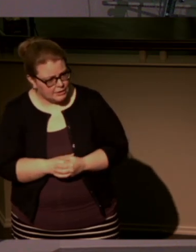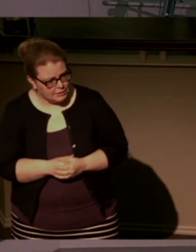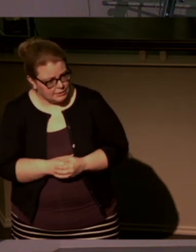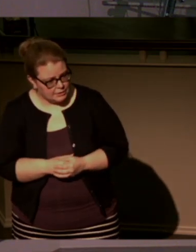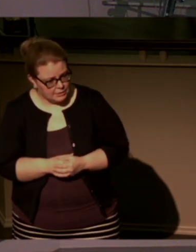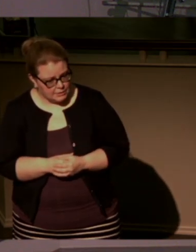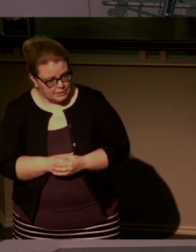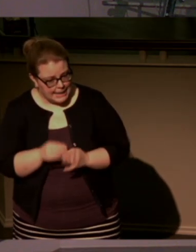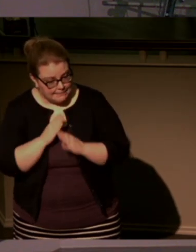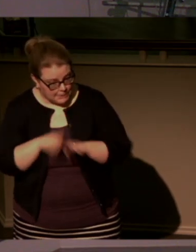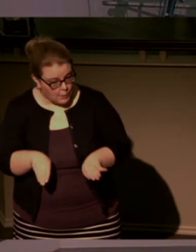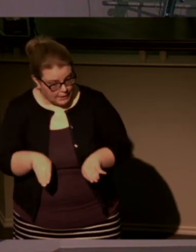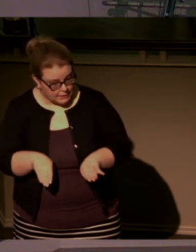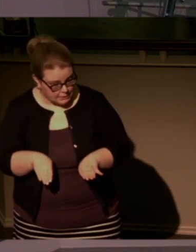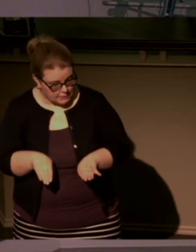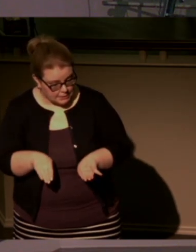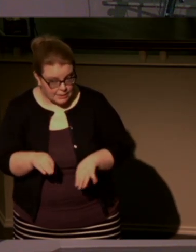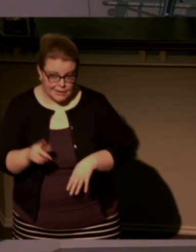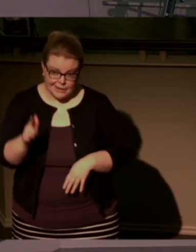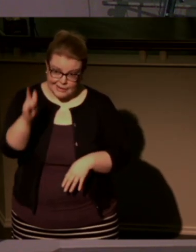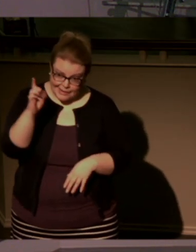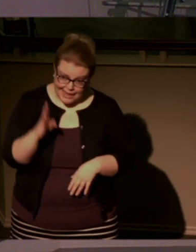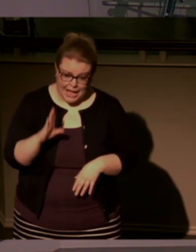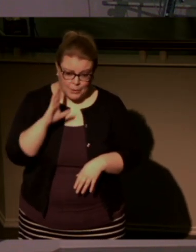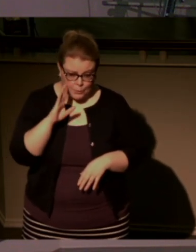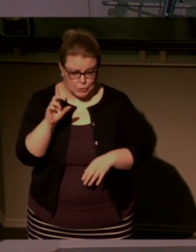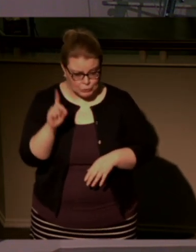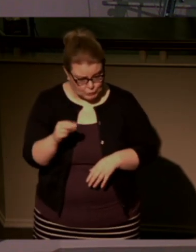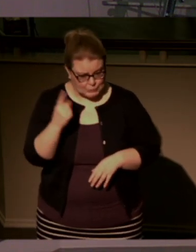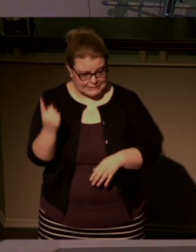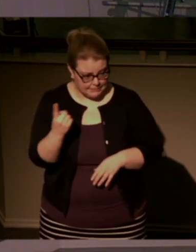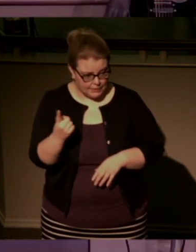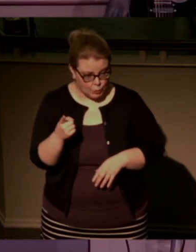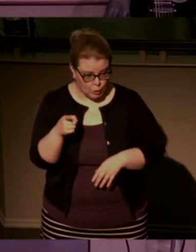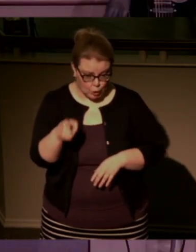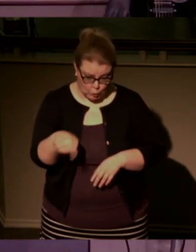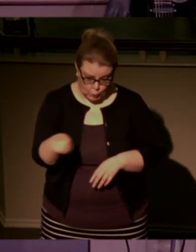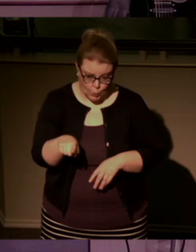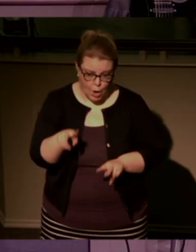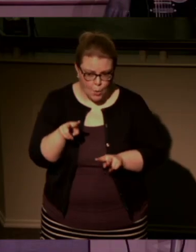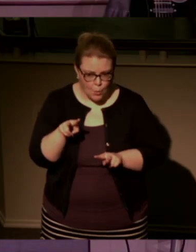Keep your mouth shut. God's about to do something.